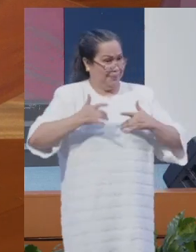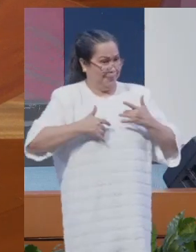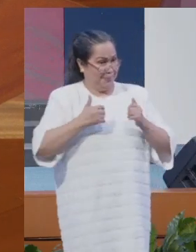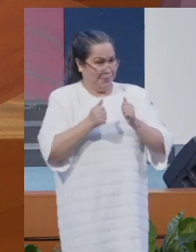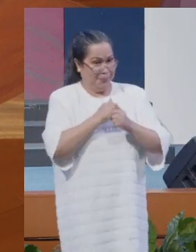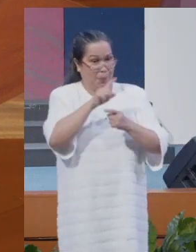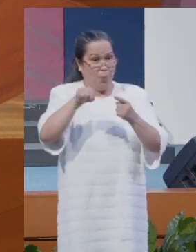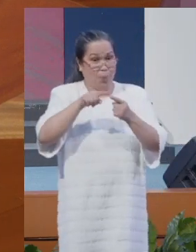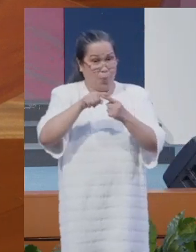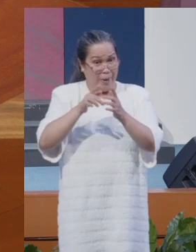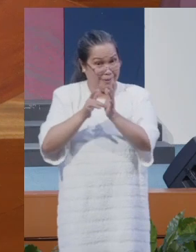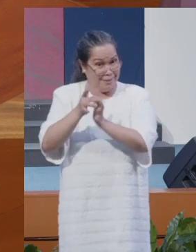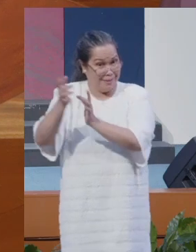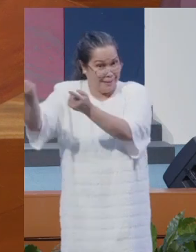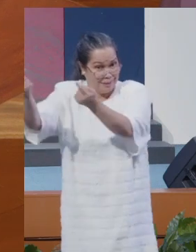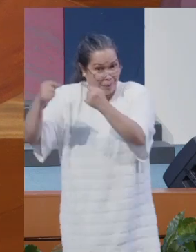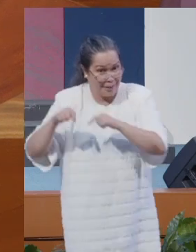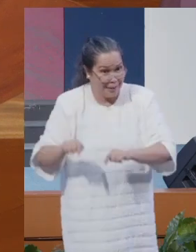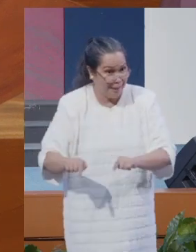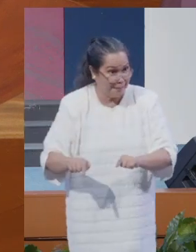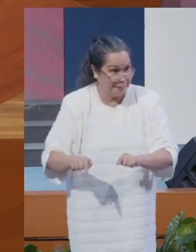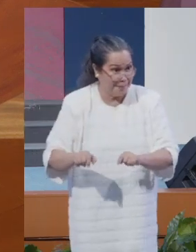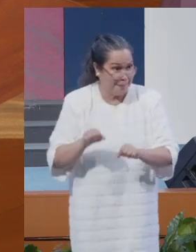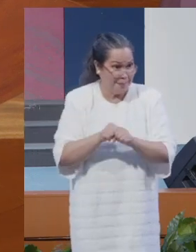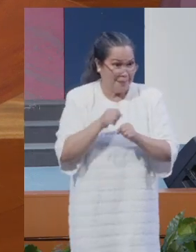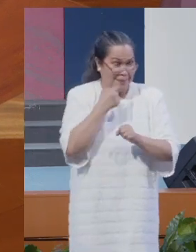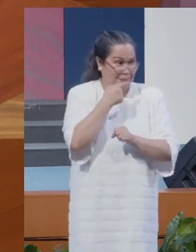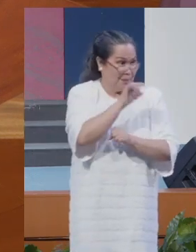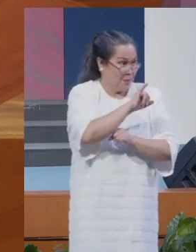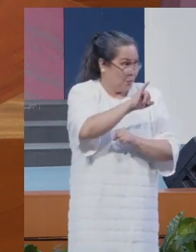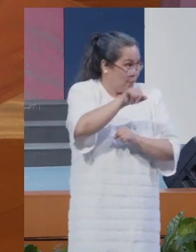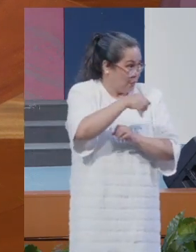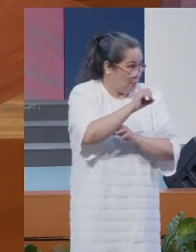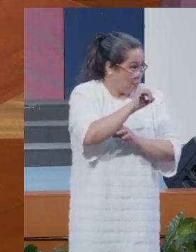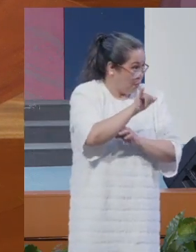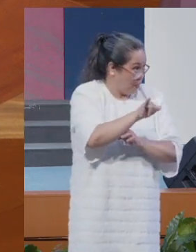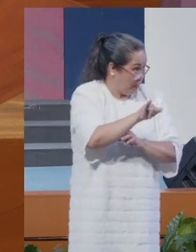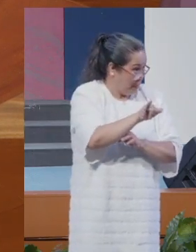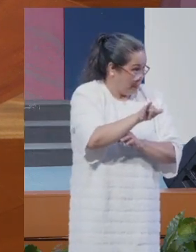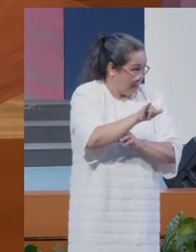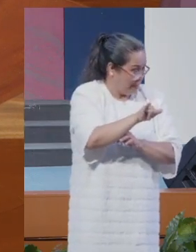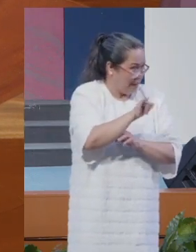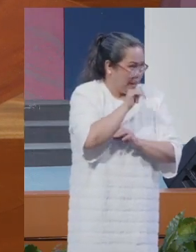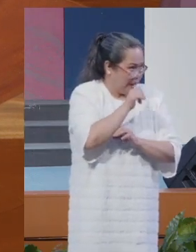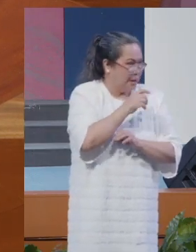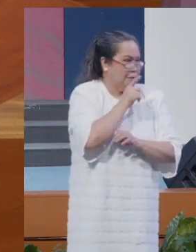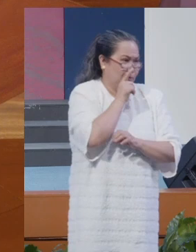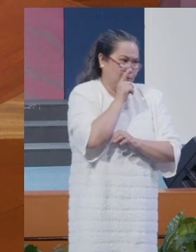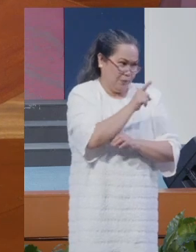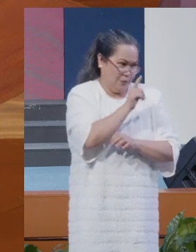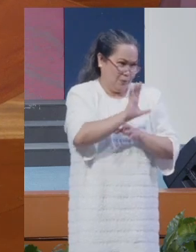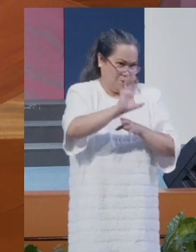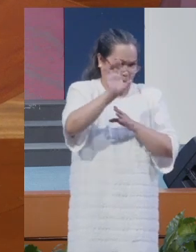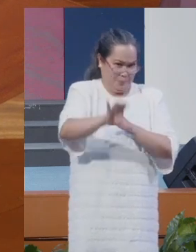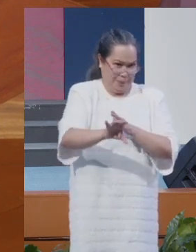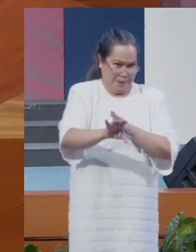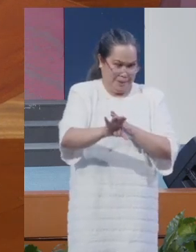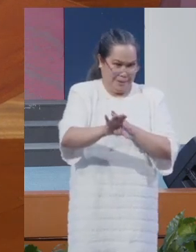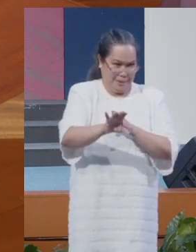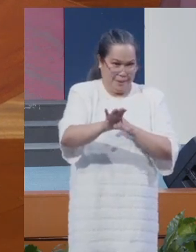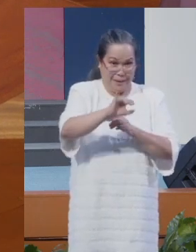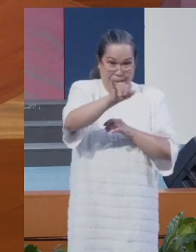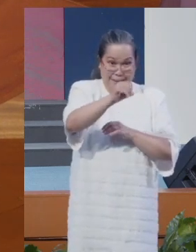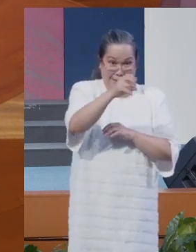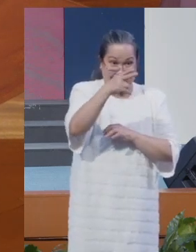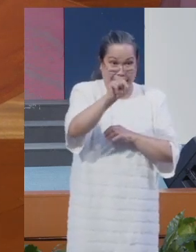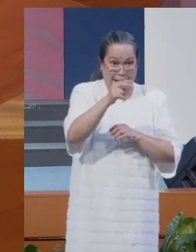greatly at the bridegroom's voice. Therefore, this joy of mine is now complete. Ganun po yung